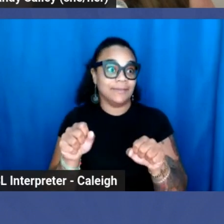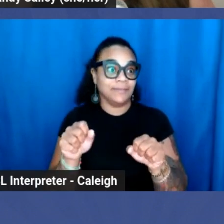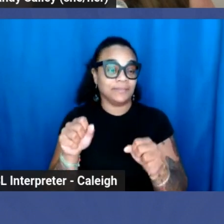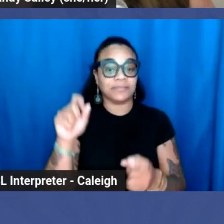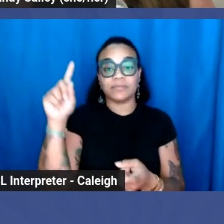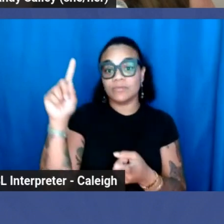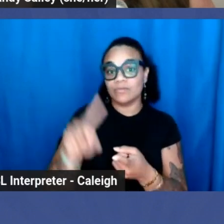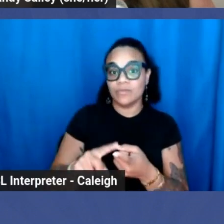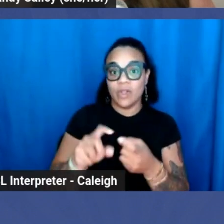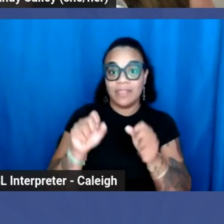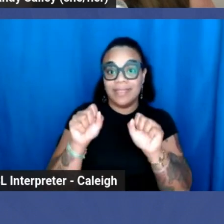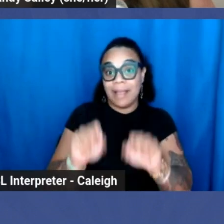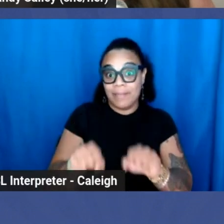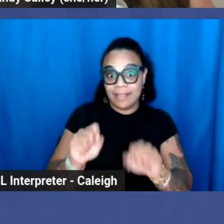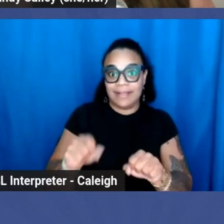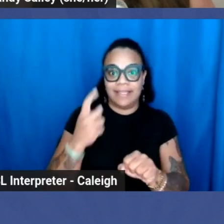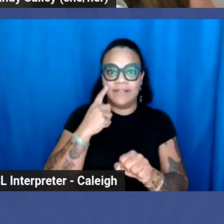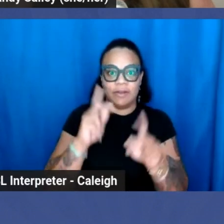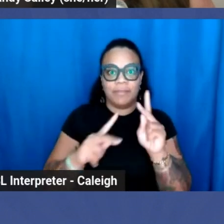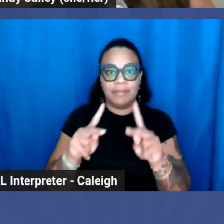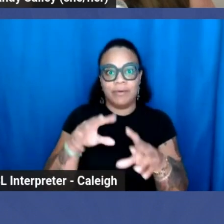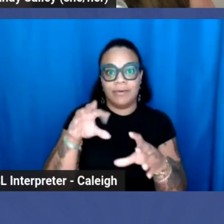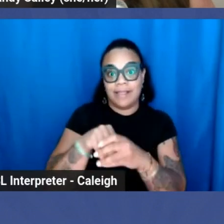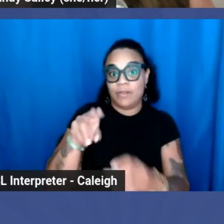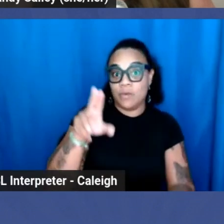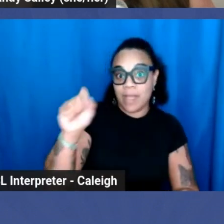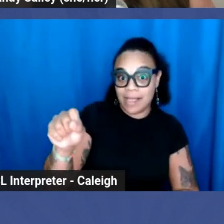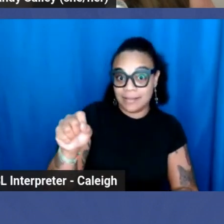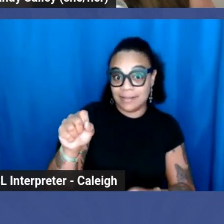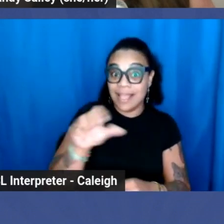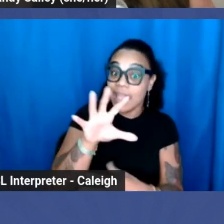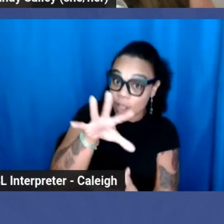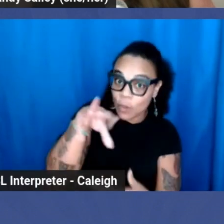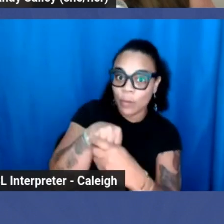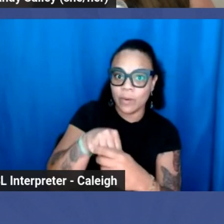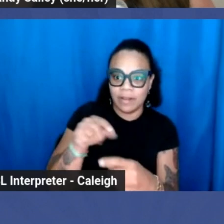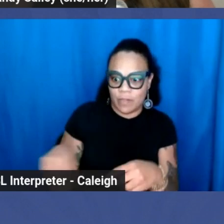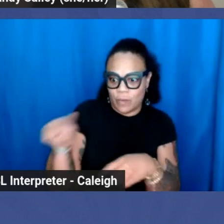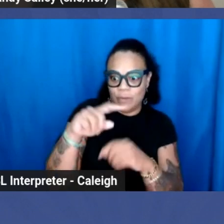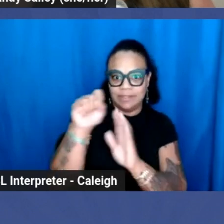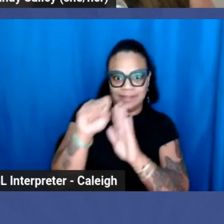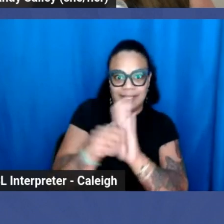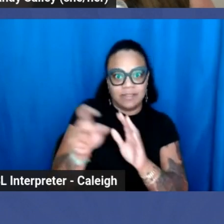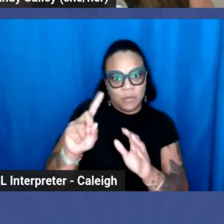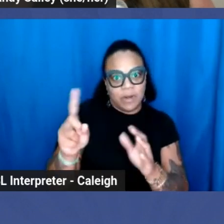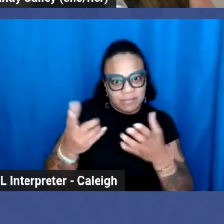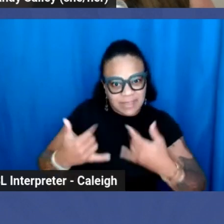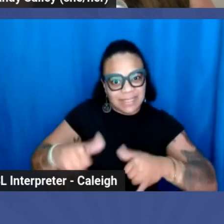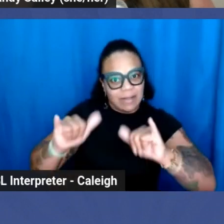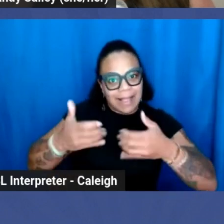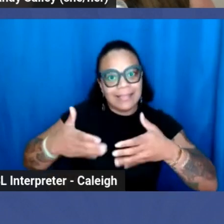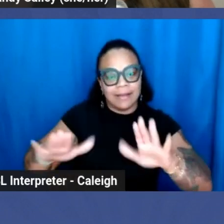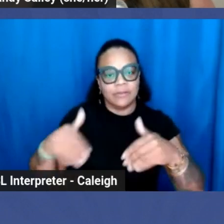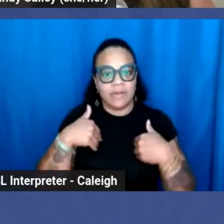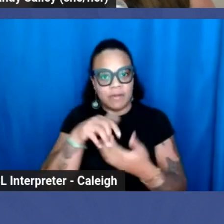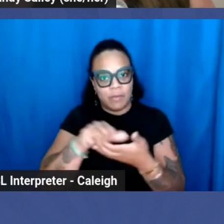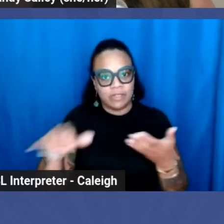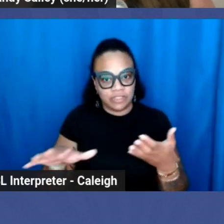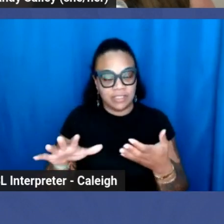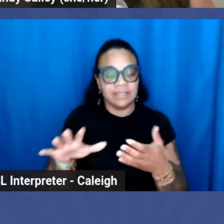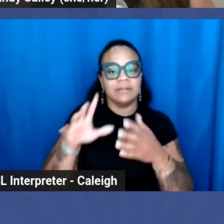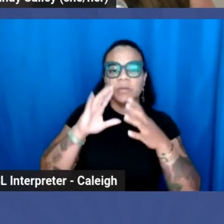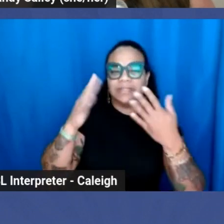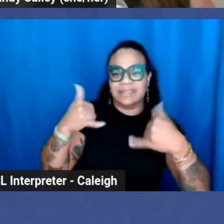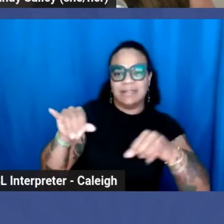decrease the ability of people across the country, even in states where abortion is legal, it does affect those states as